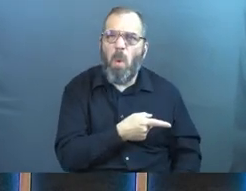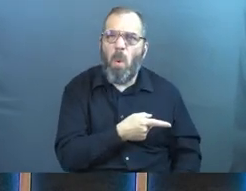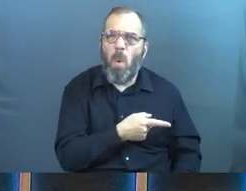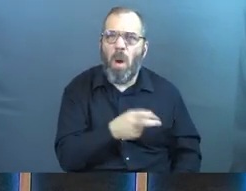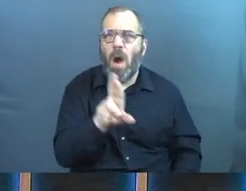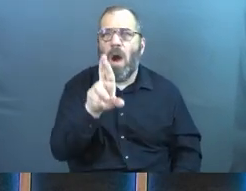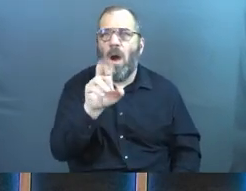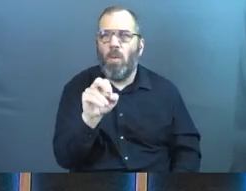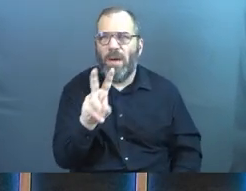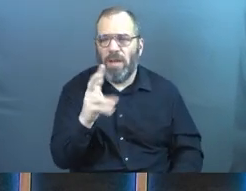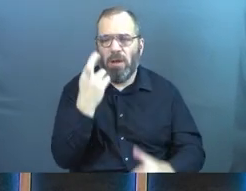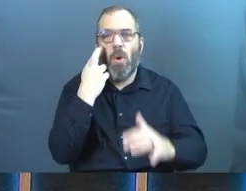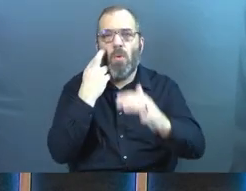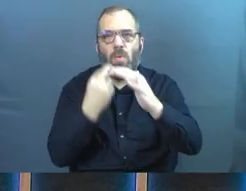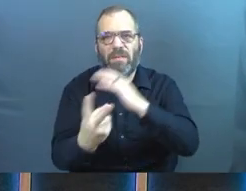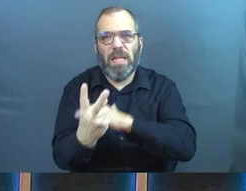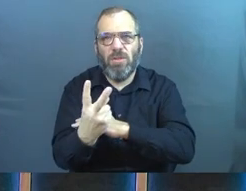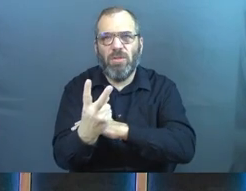Revelation.